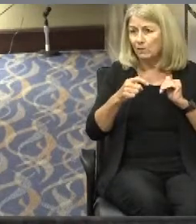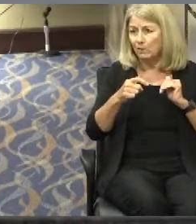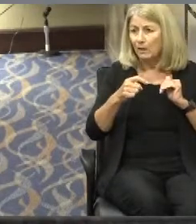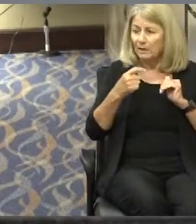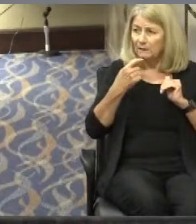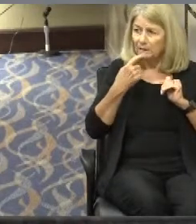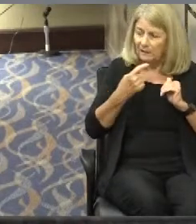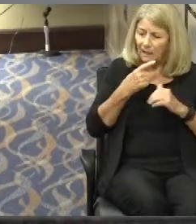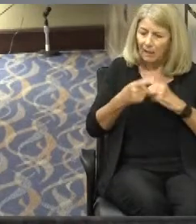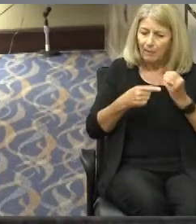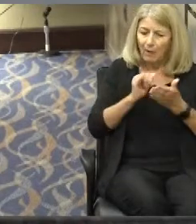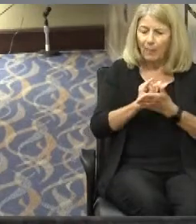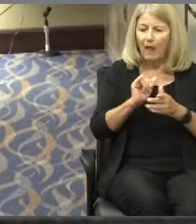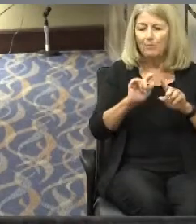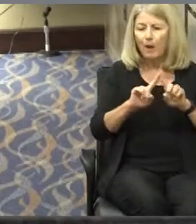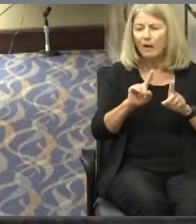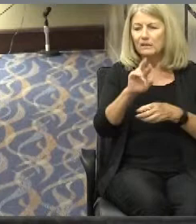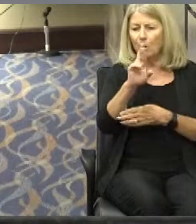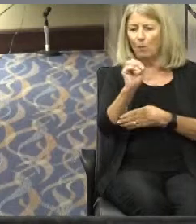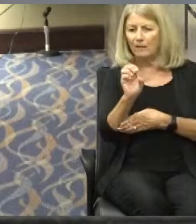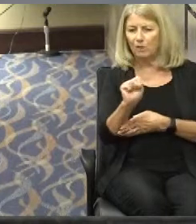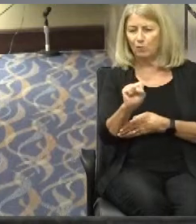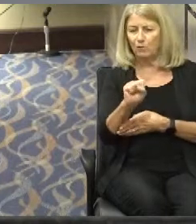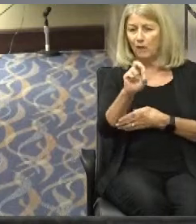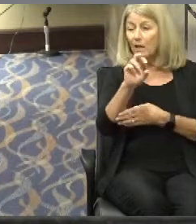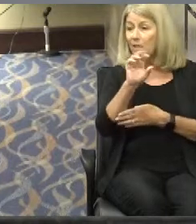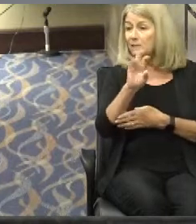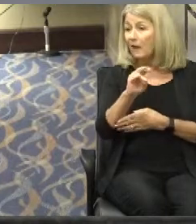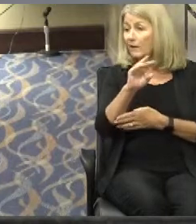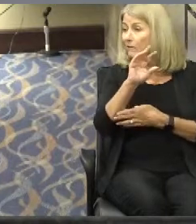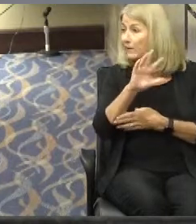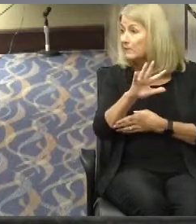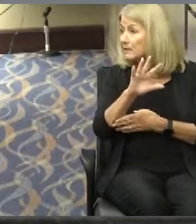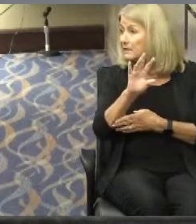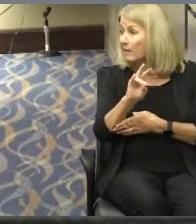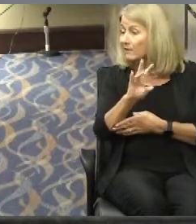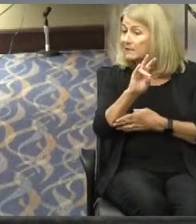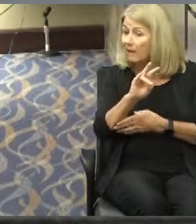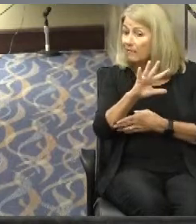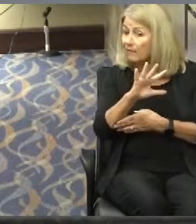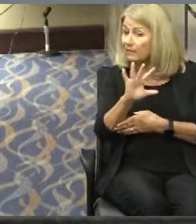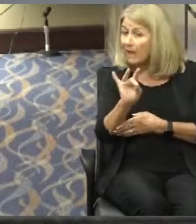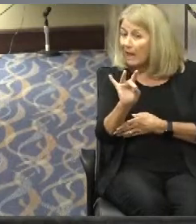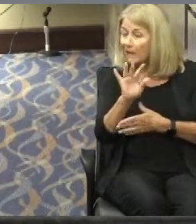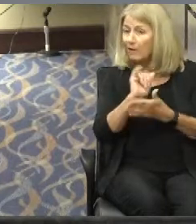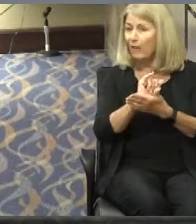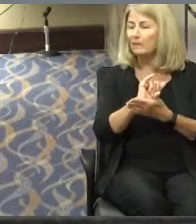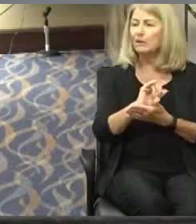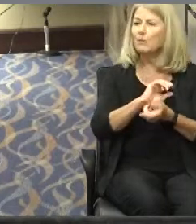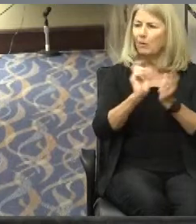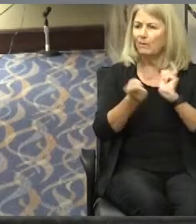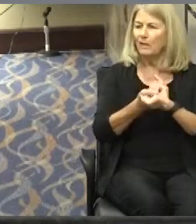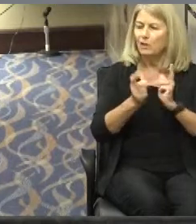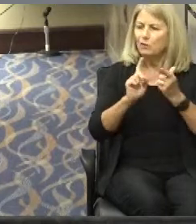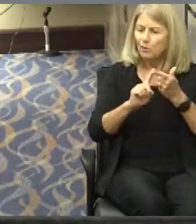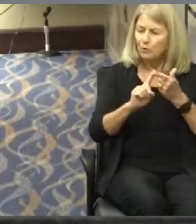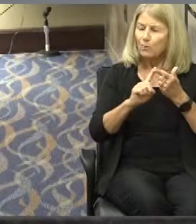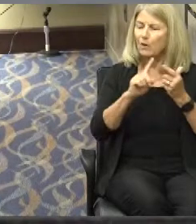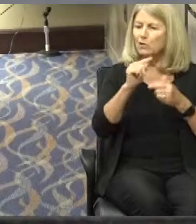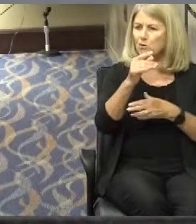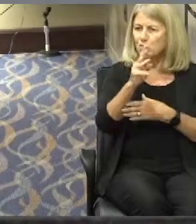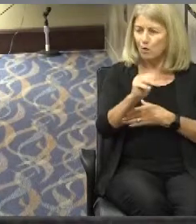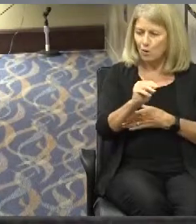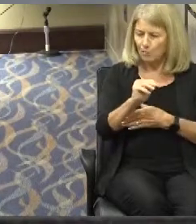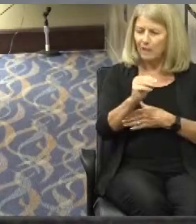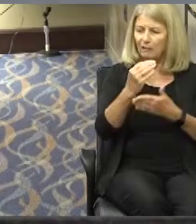It's resolution 757, 758. It's a modification to a term that was listed in the item's background. This is on